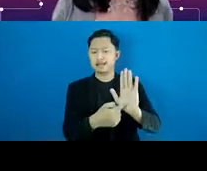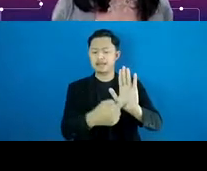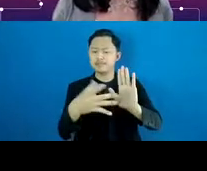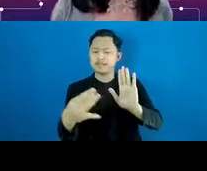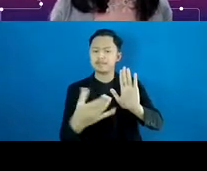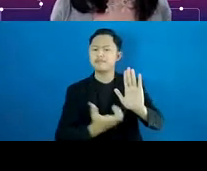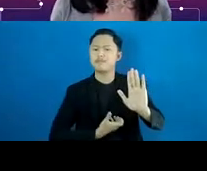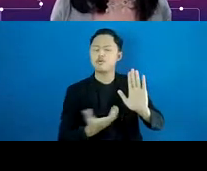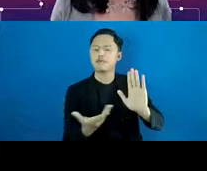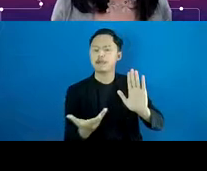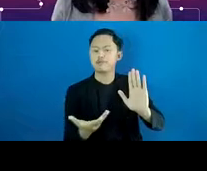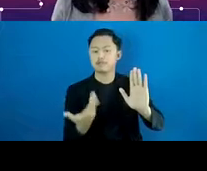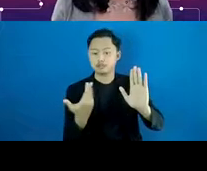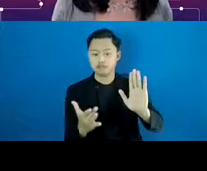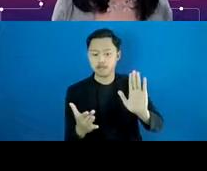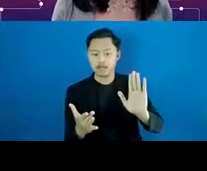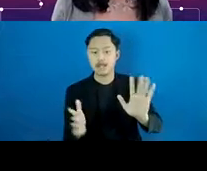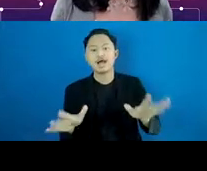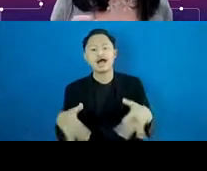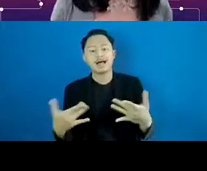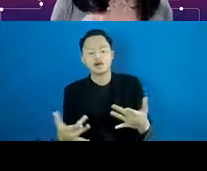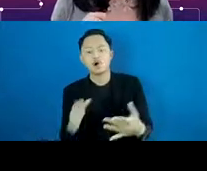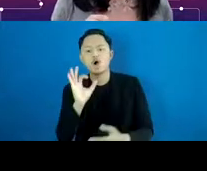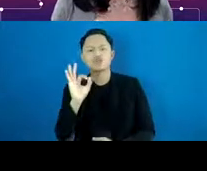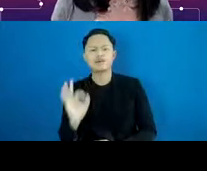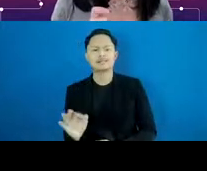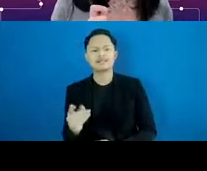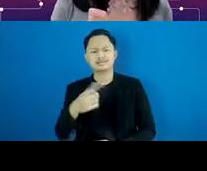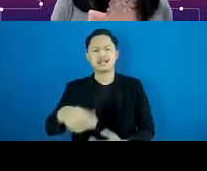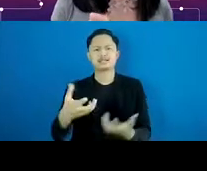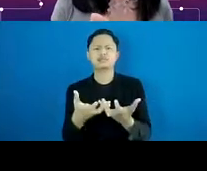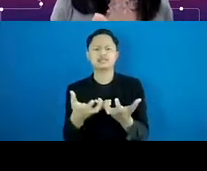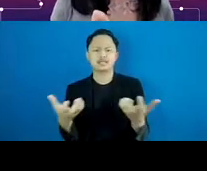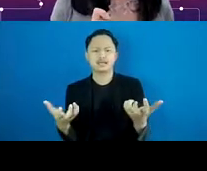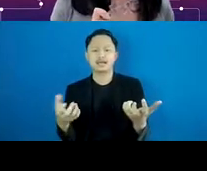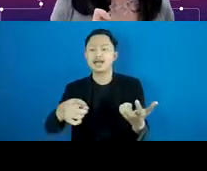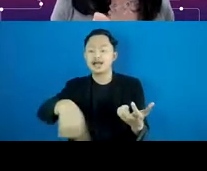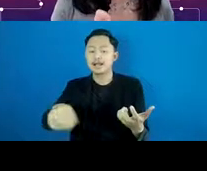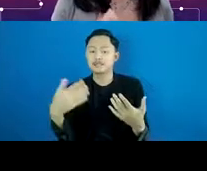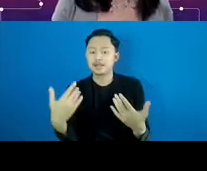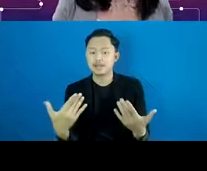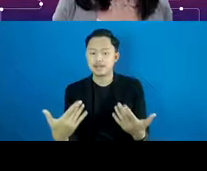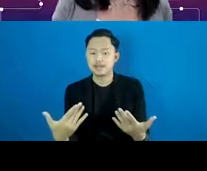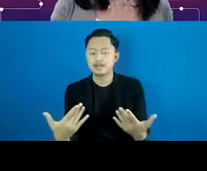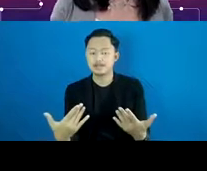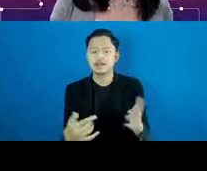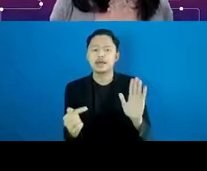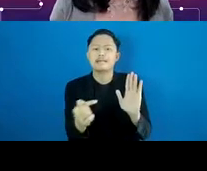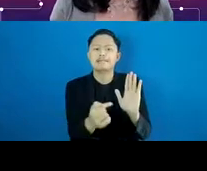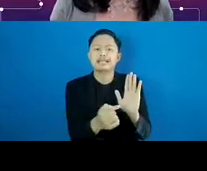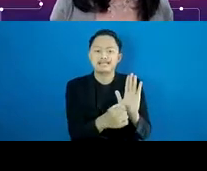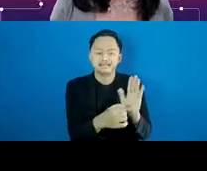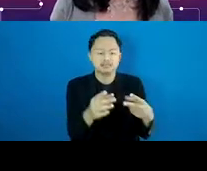participants will then automatically enter the breakout room. All you have to do is click or choose the join button. And